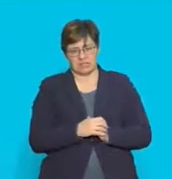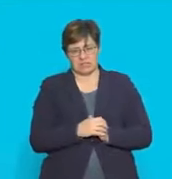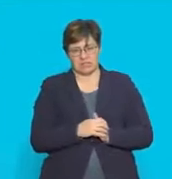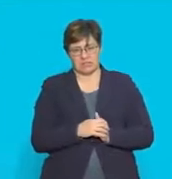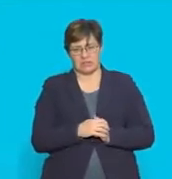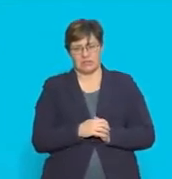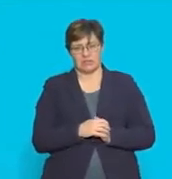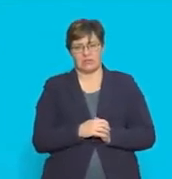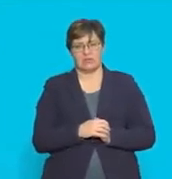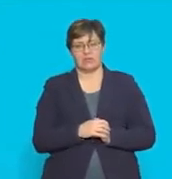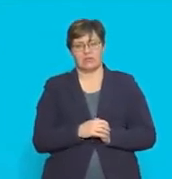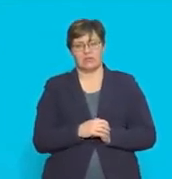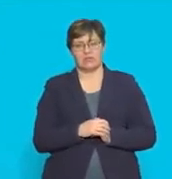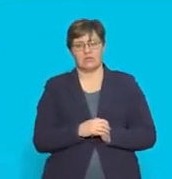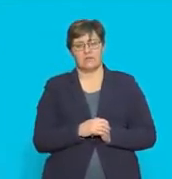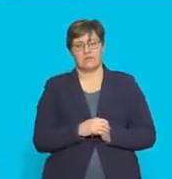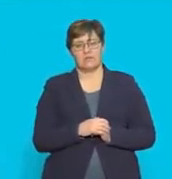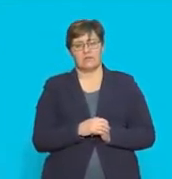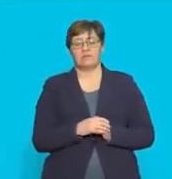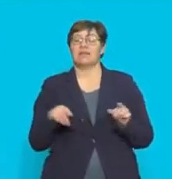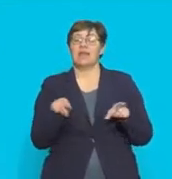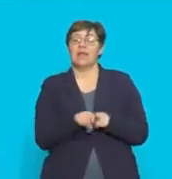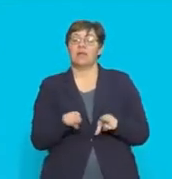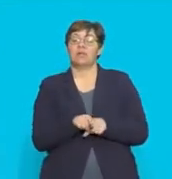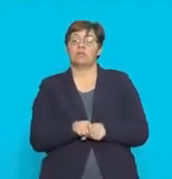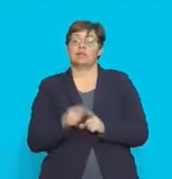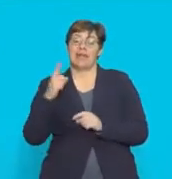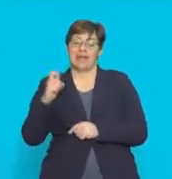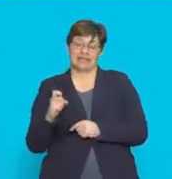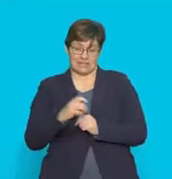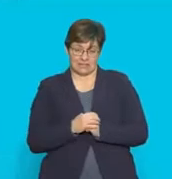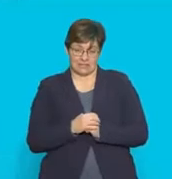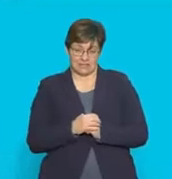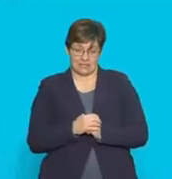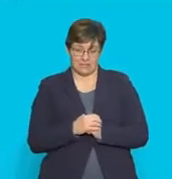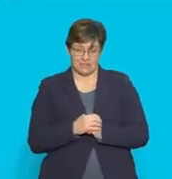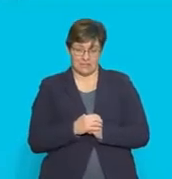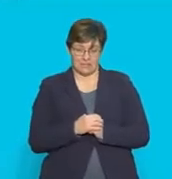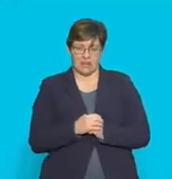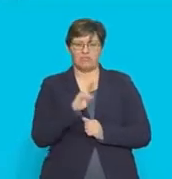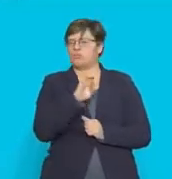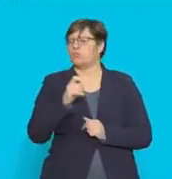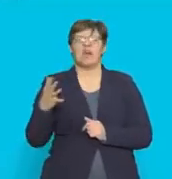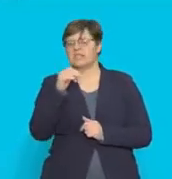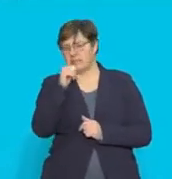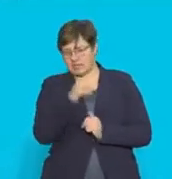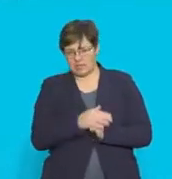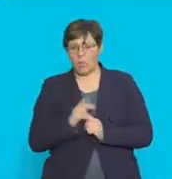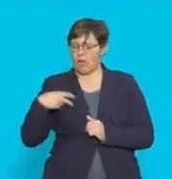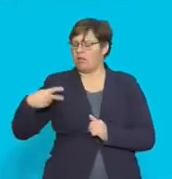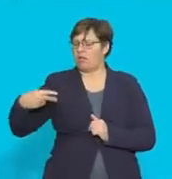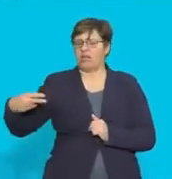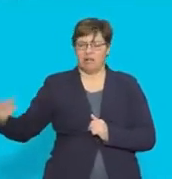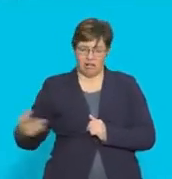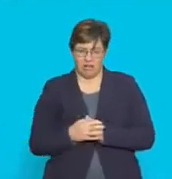0.23232323 to be equals to x, right? It doesn't really matter how many 2/3 I have, because they are recurring. So, if